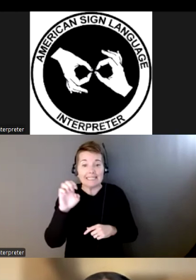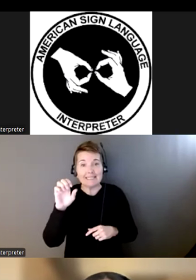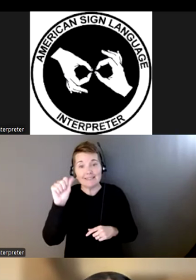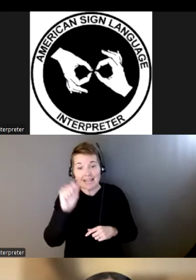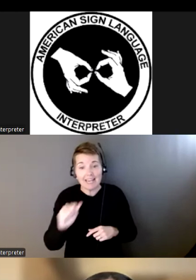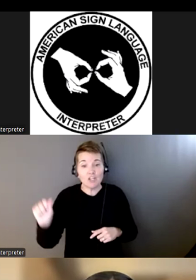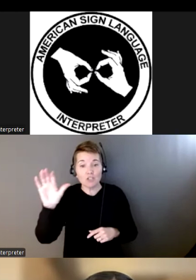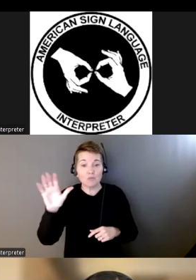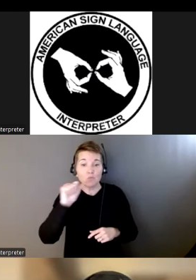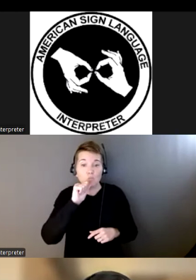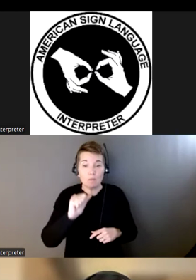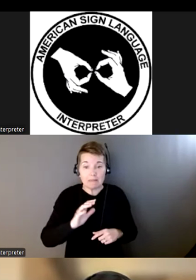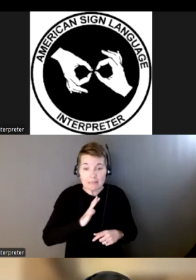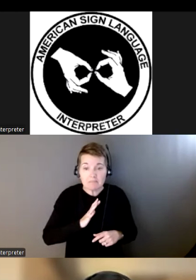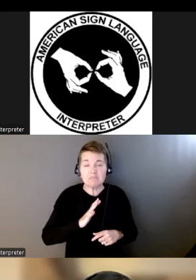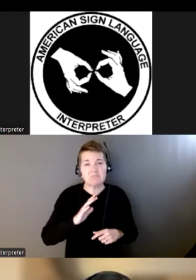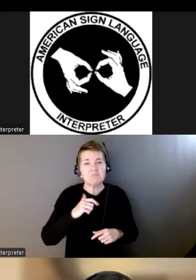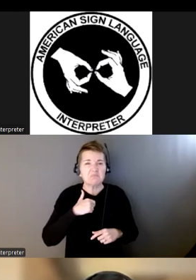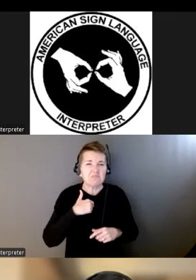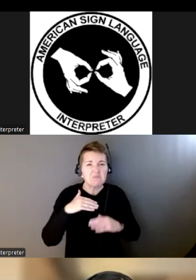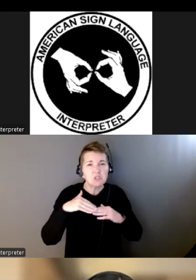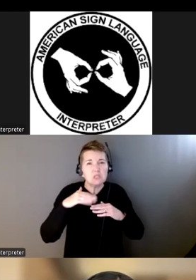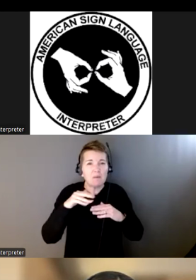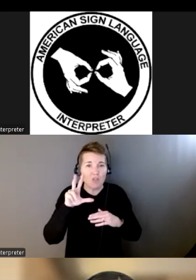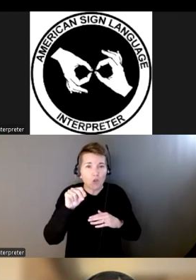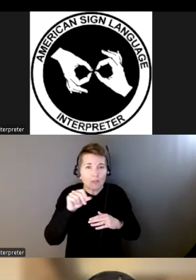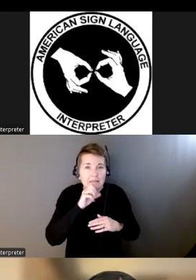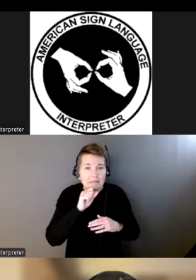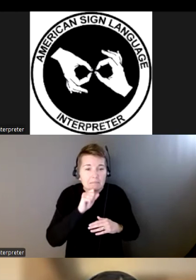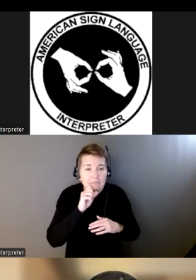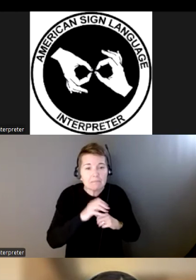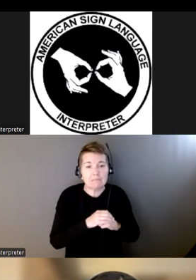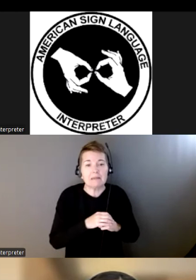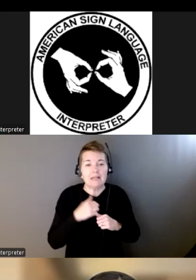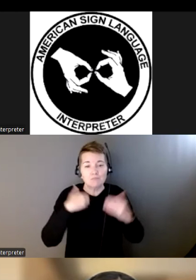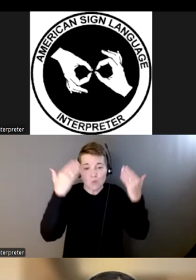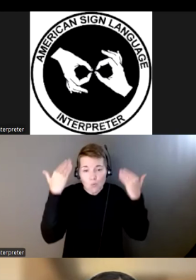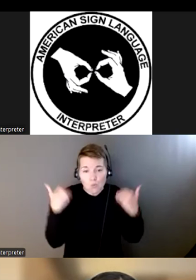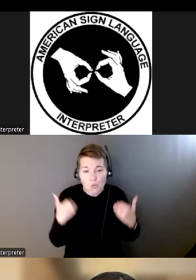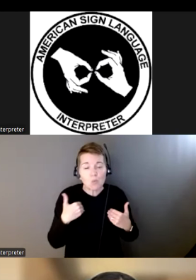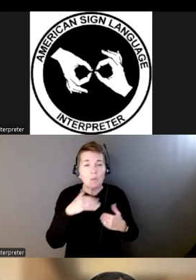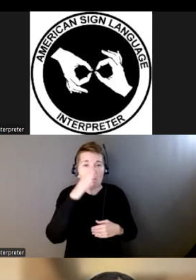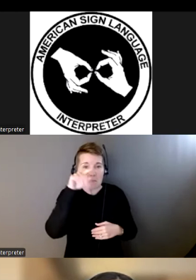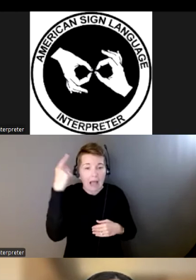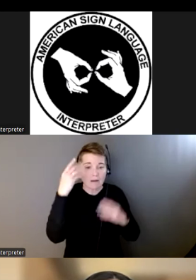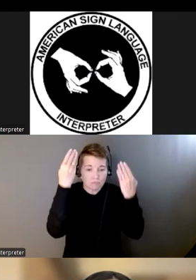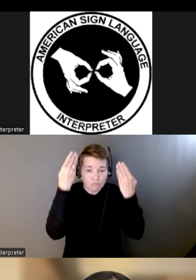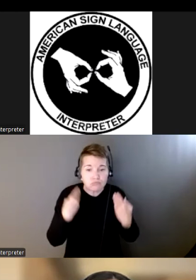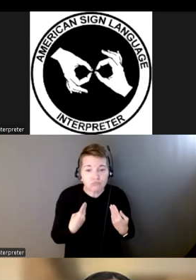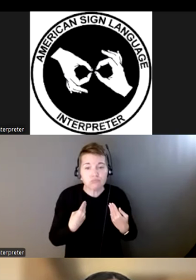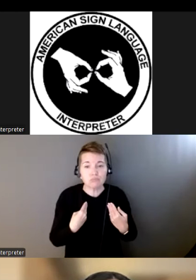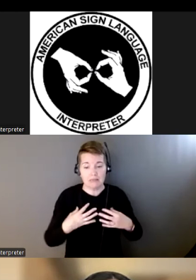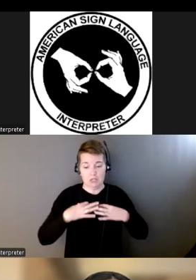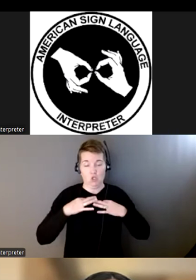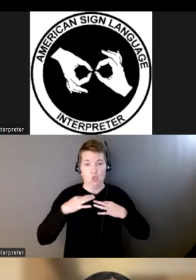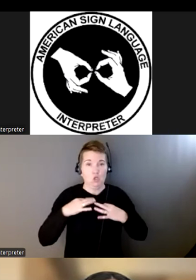wearing a navy top. I have a background in fine arts, art history, and art education, and my